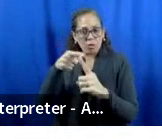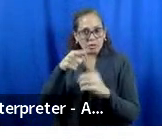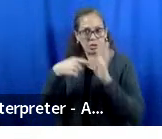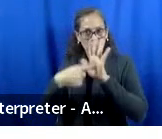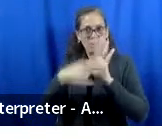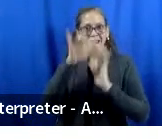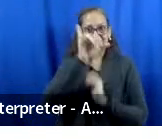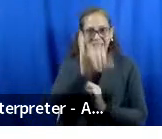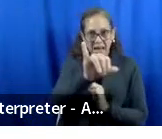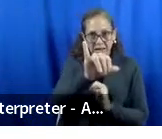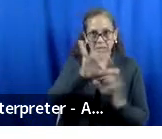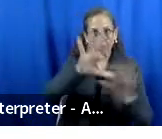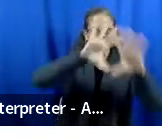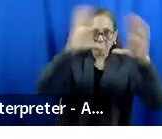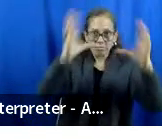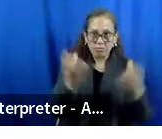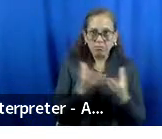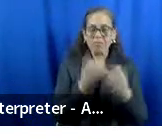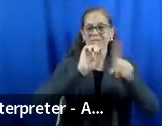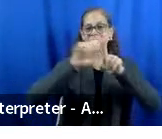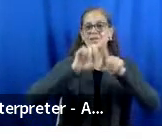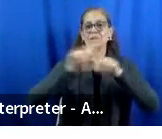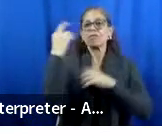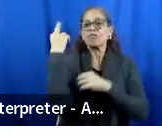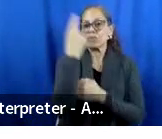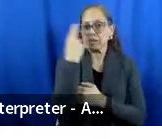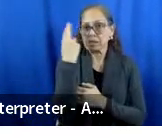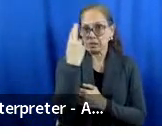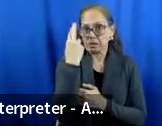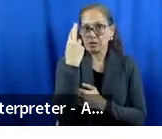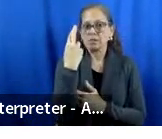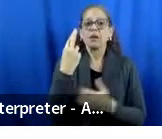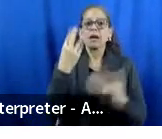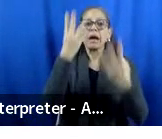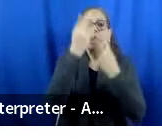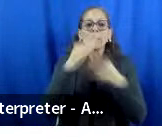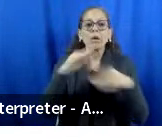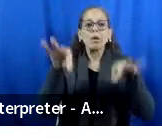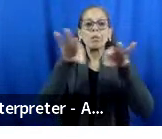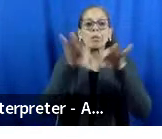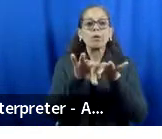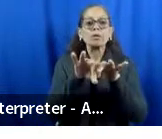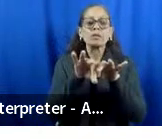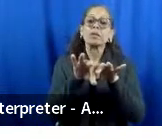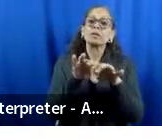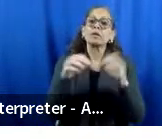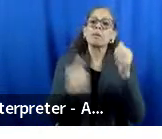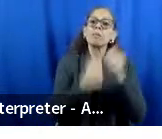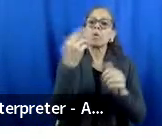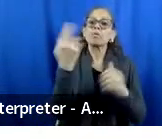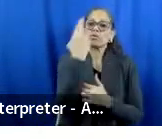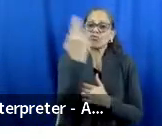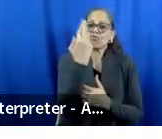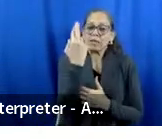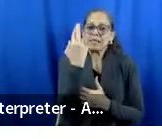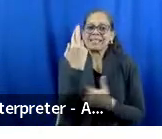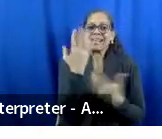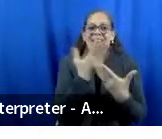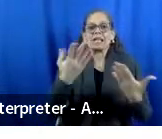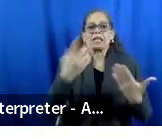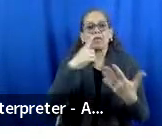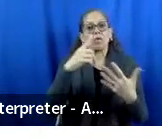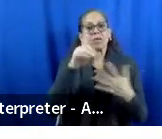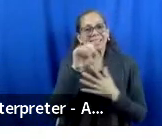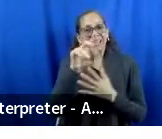index combines a number of indicators. And it's important to note that it's based on the most recent conditions and trends that we have